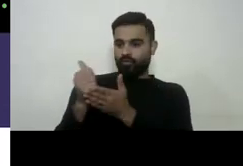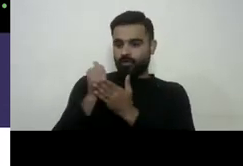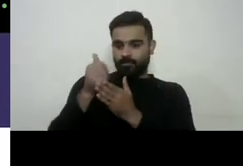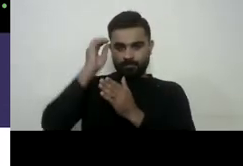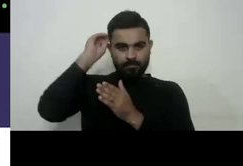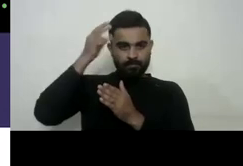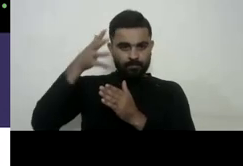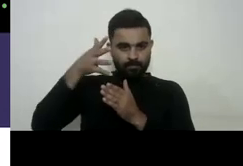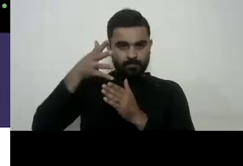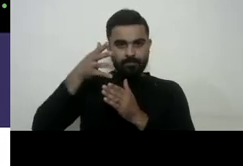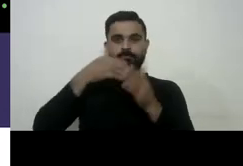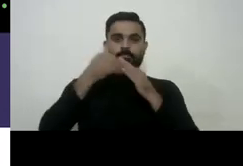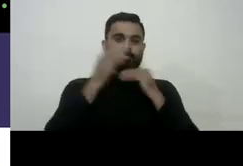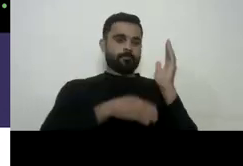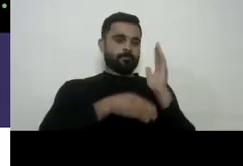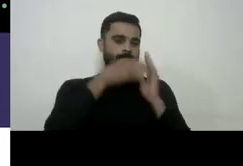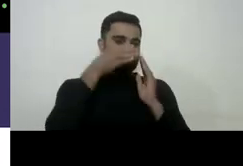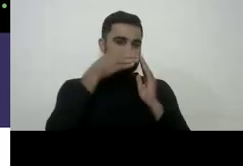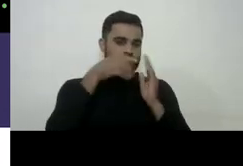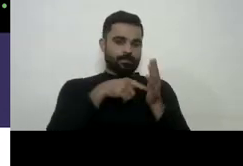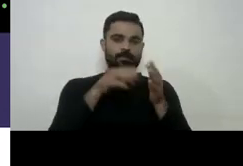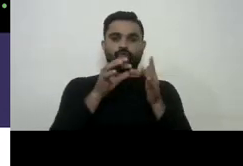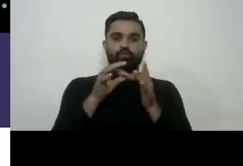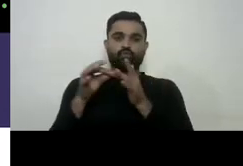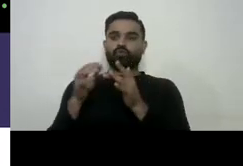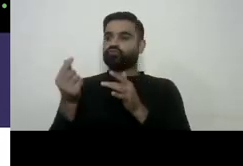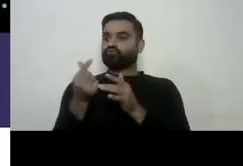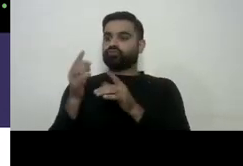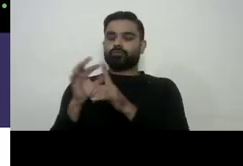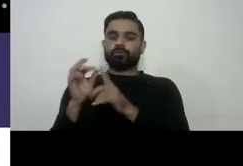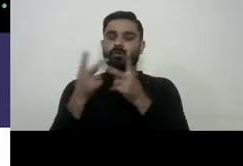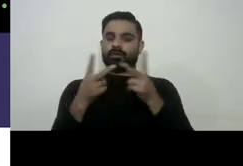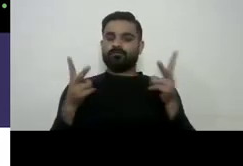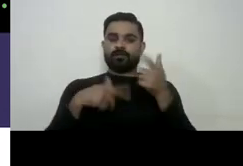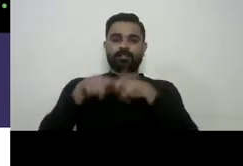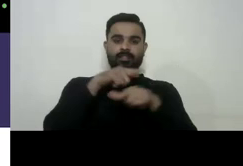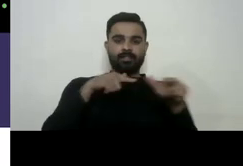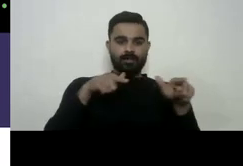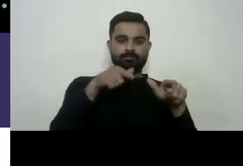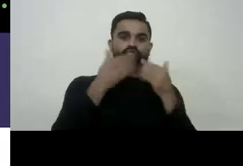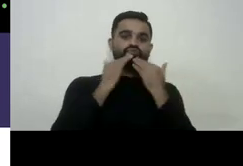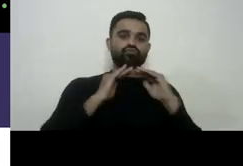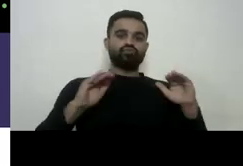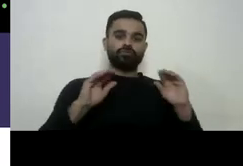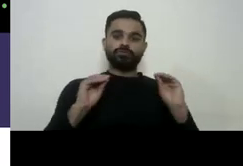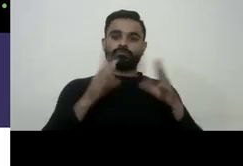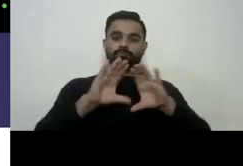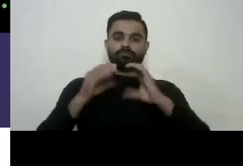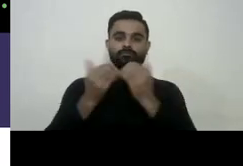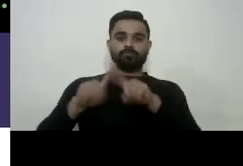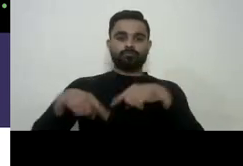cognition and construction, especially by using the different languages that the students bring to their